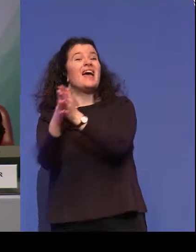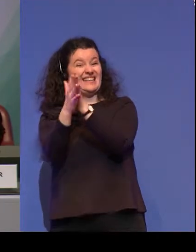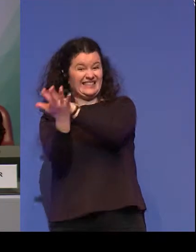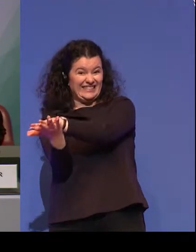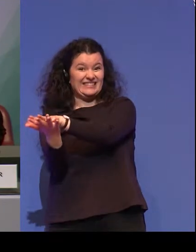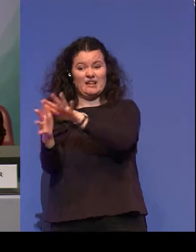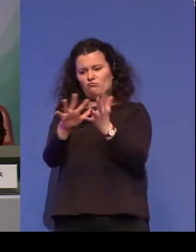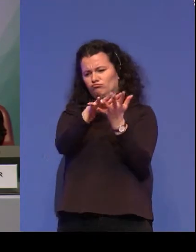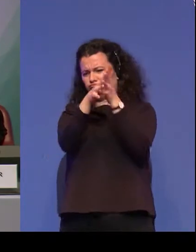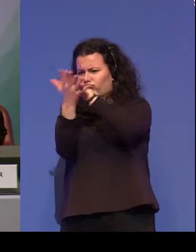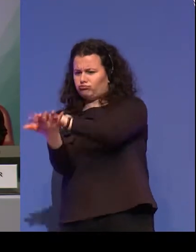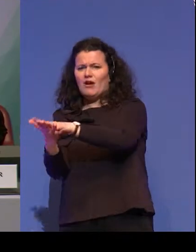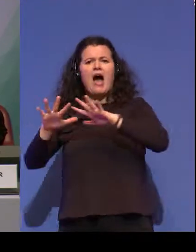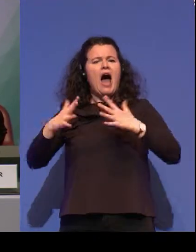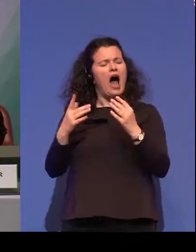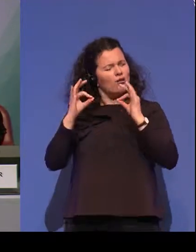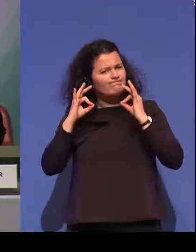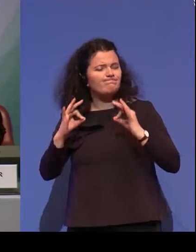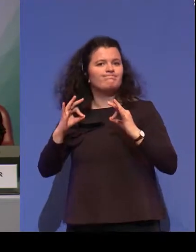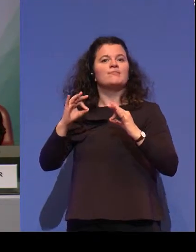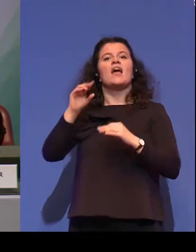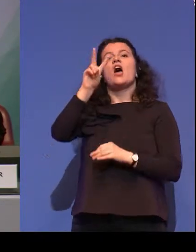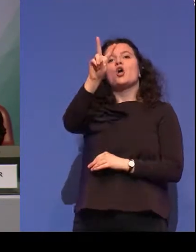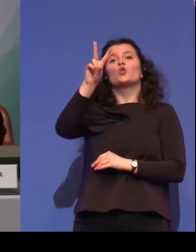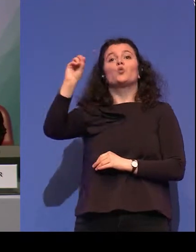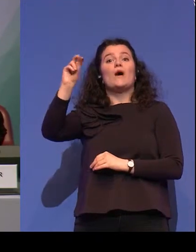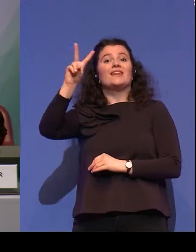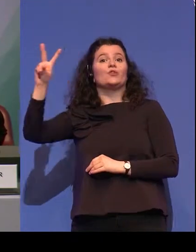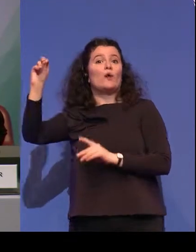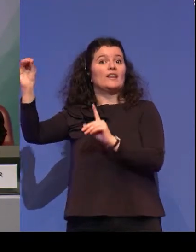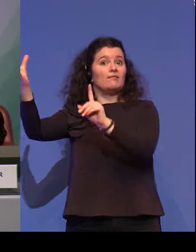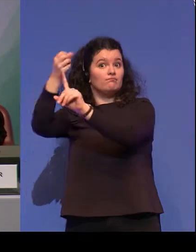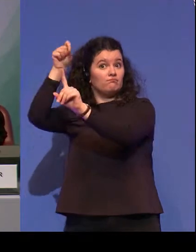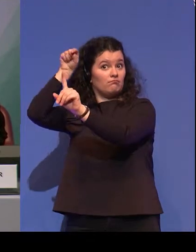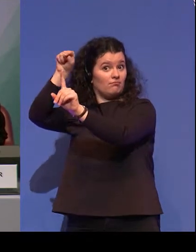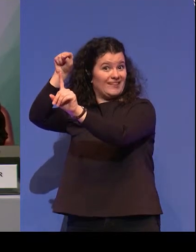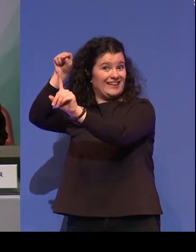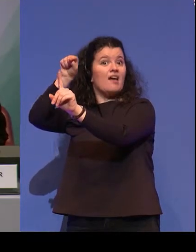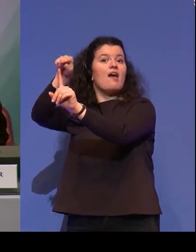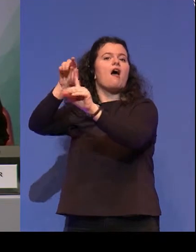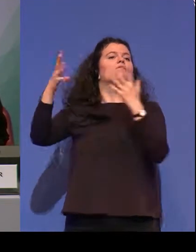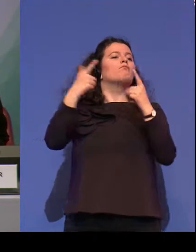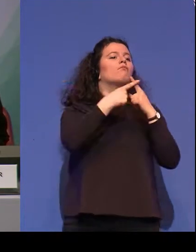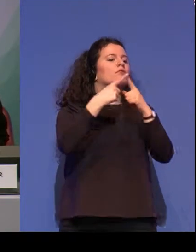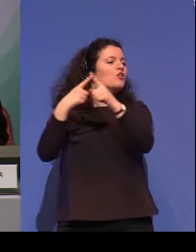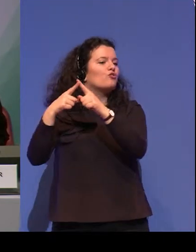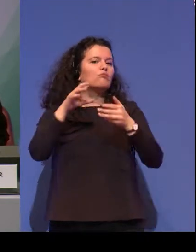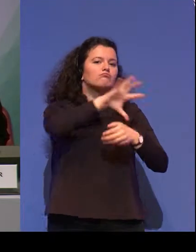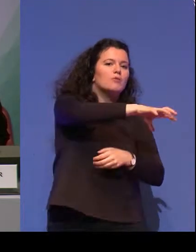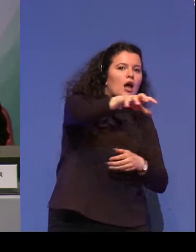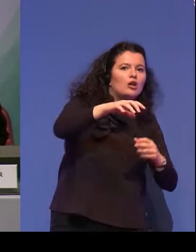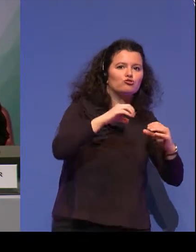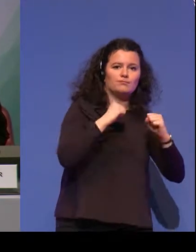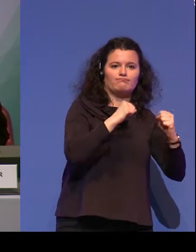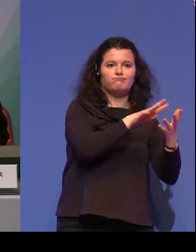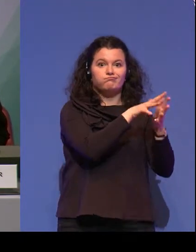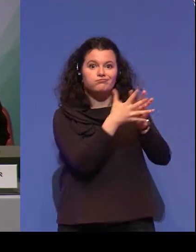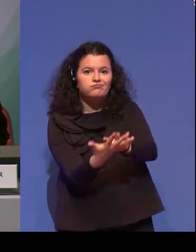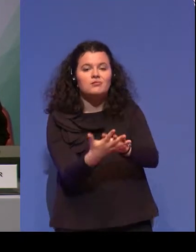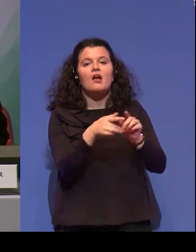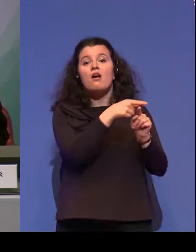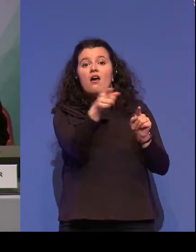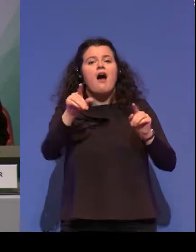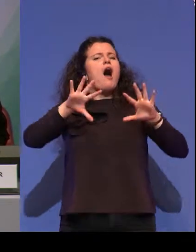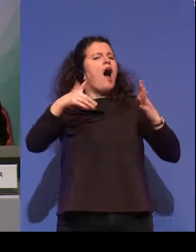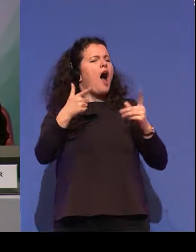we can ensure that the 2020 deadline for national and local strategies for disaster risk reduction is met, and